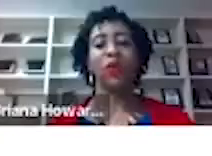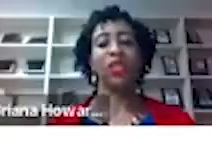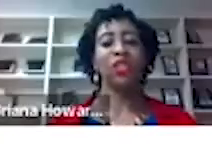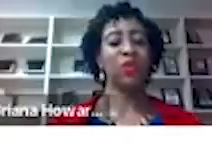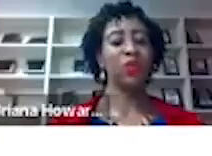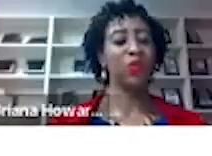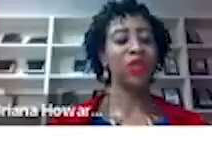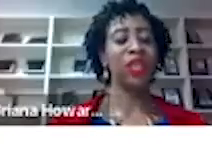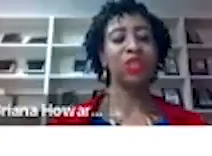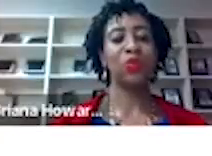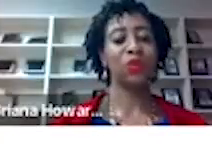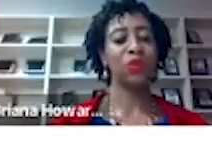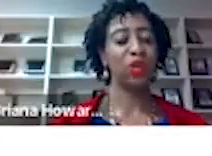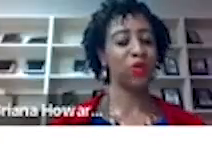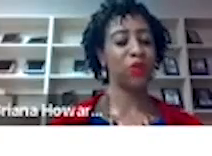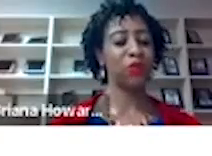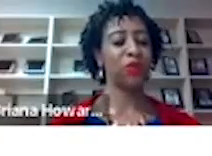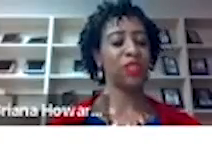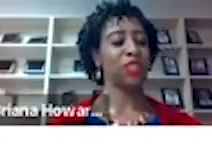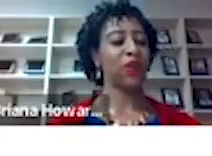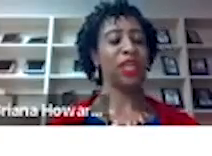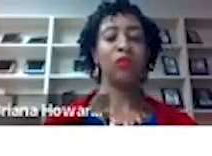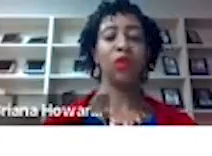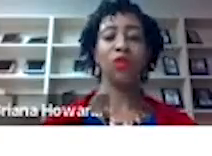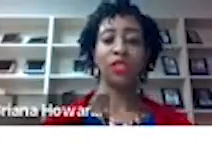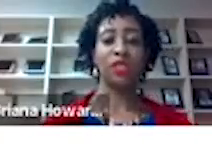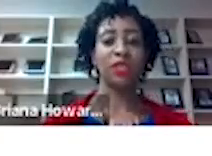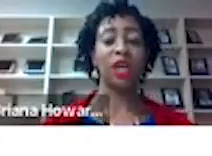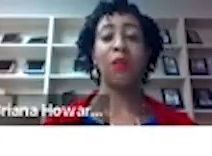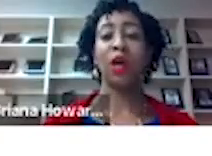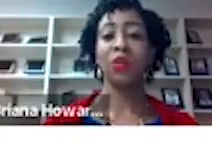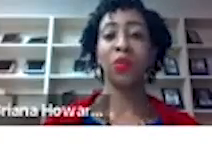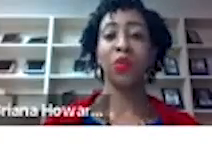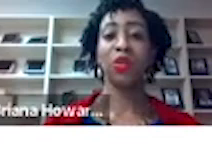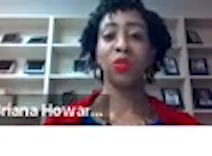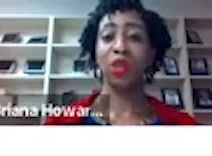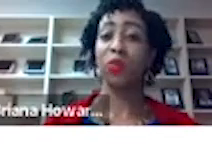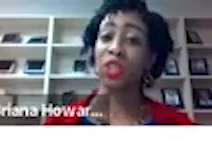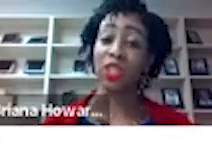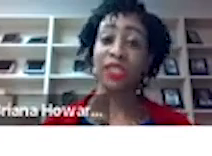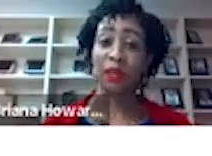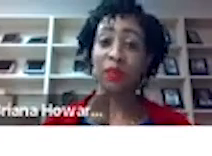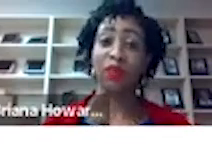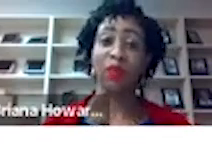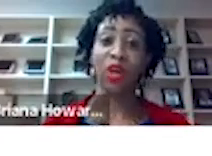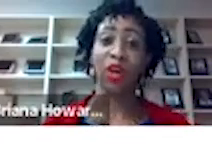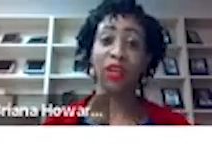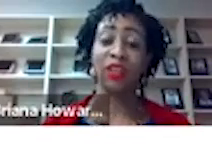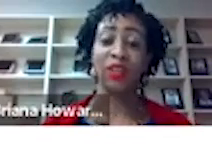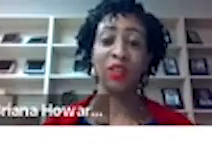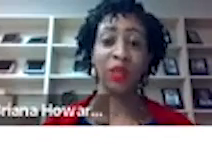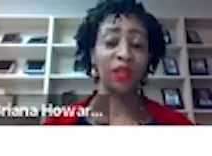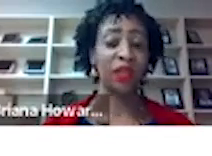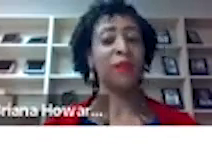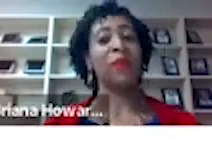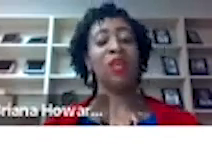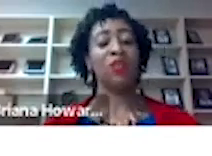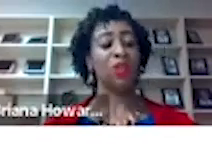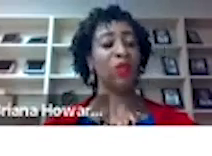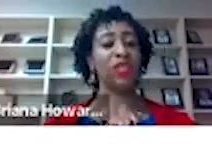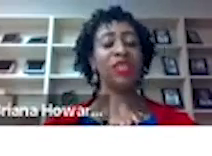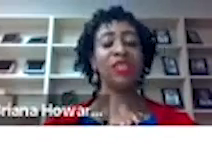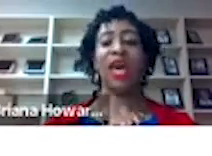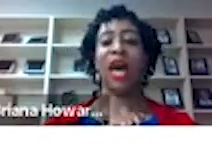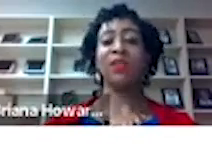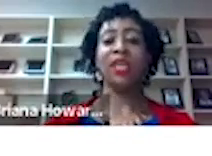So I'm going to let you all know the presenter had an emergency to come up, so I'm going to read what she sent me regarding this student.